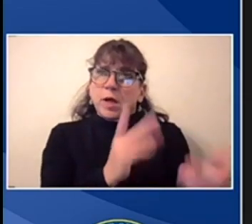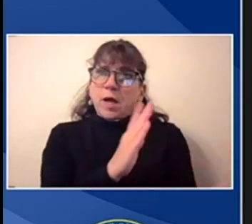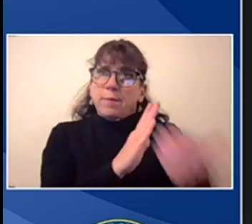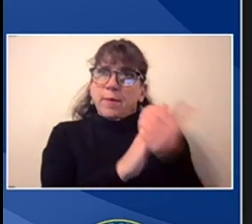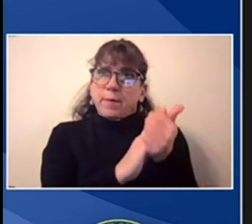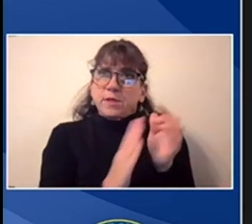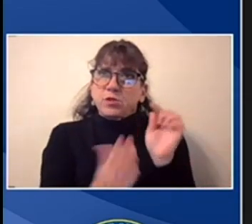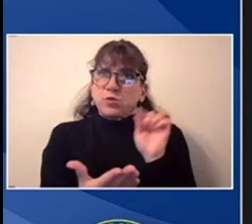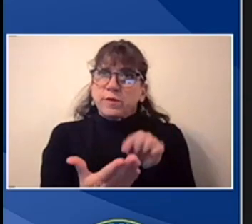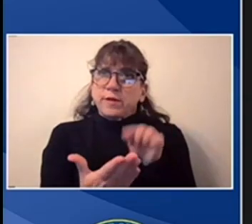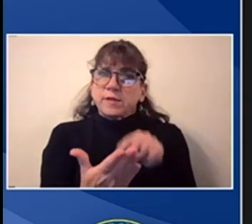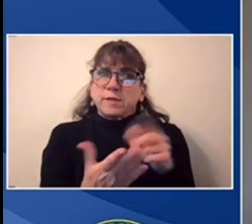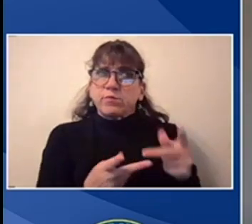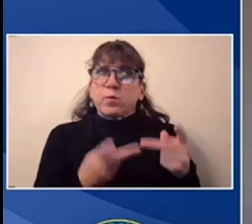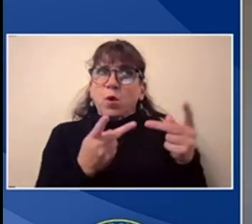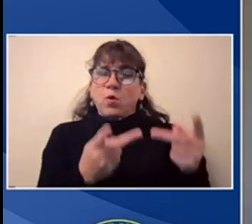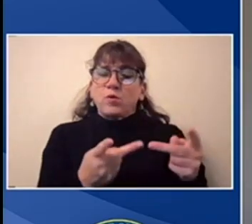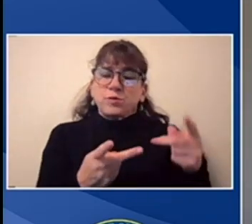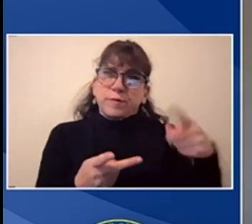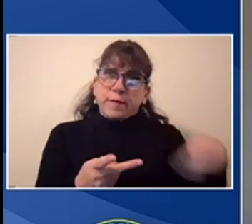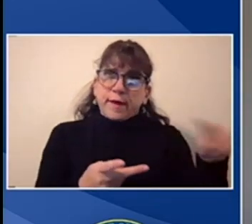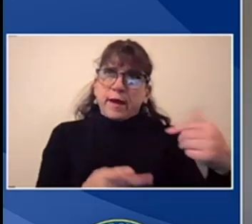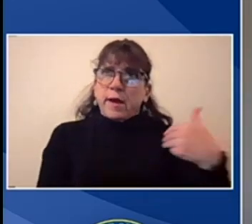this proposal that they have.